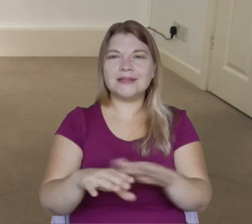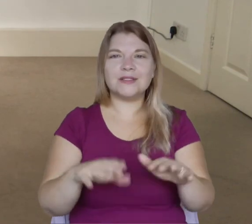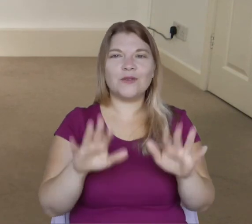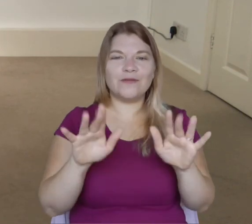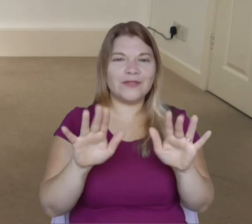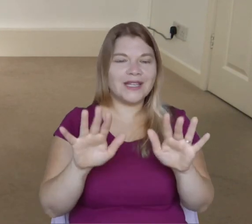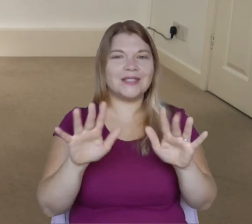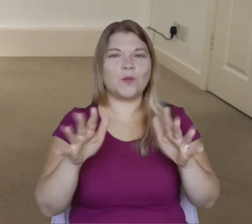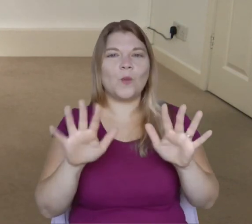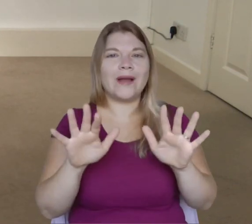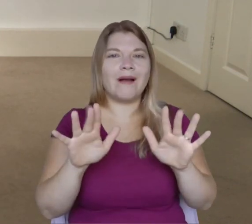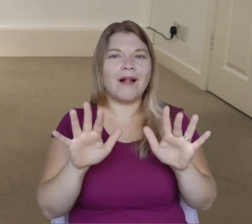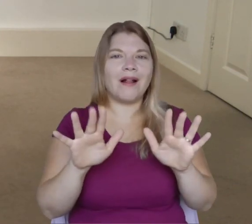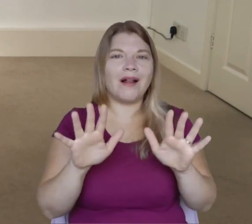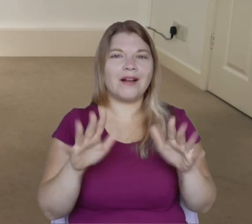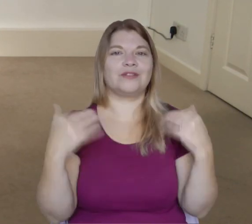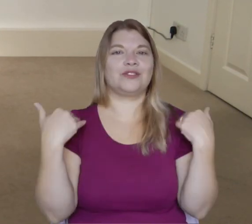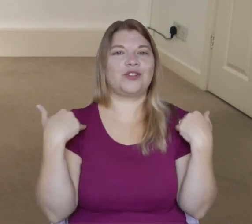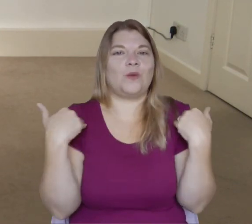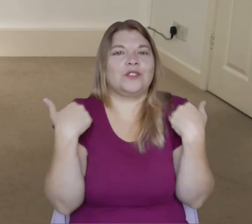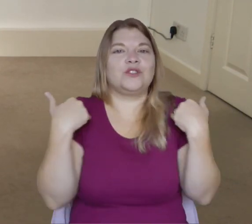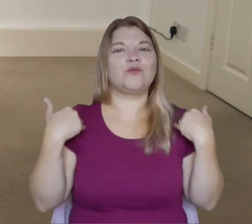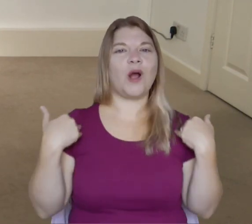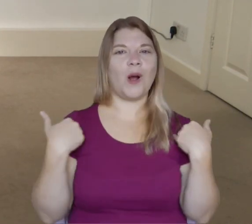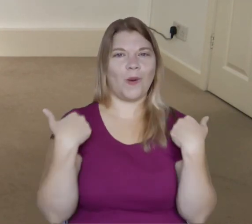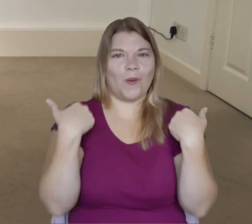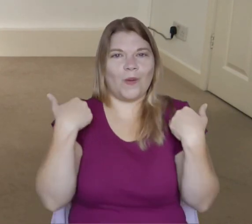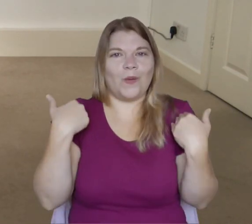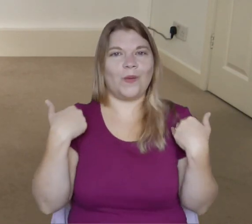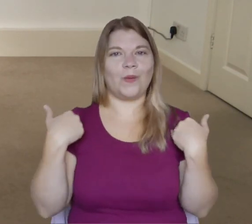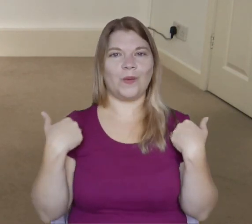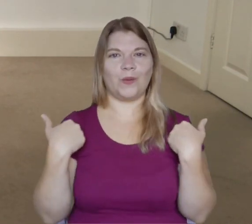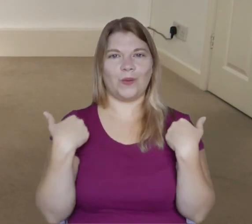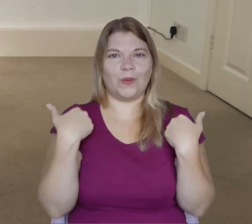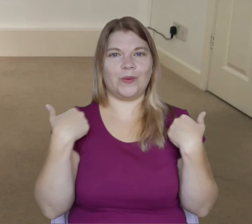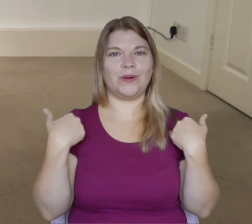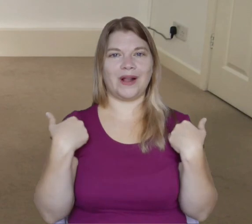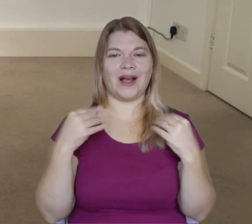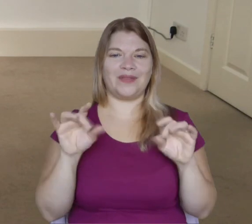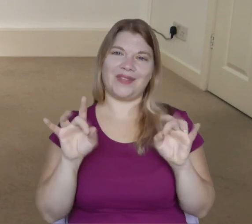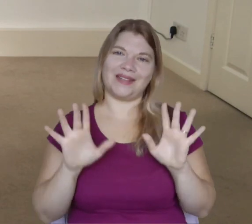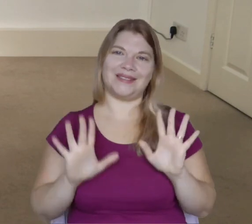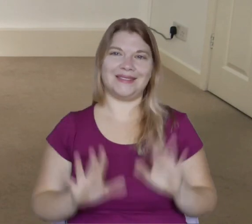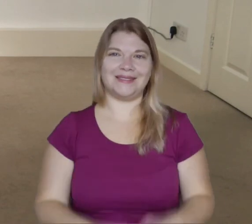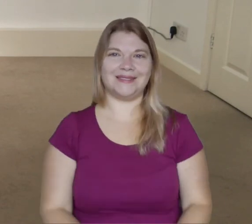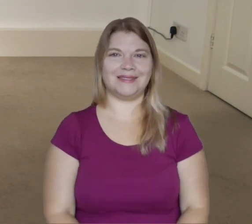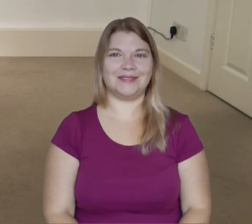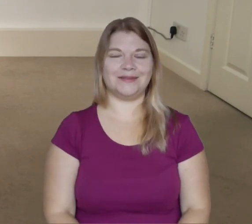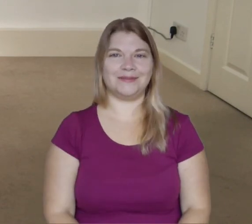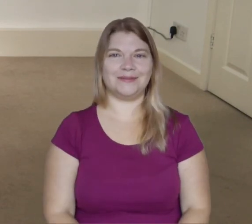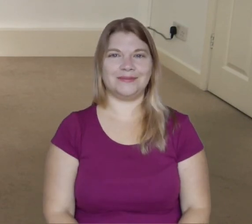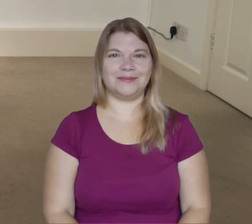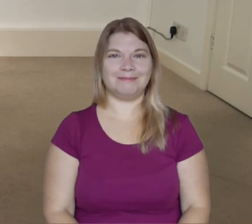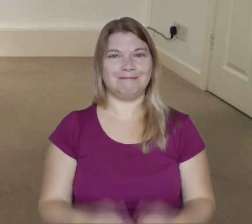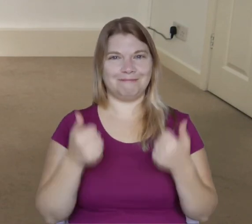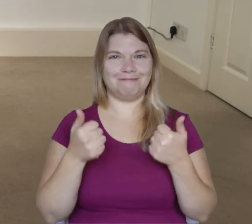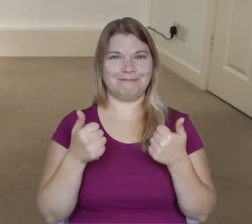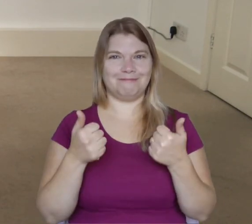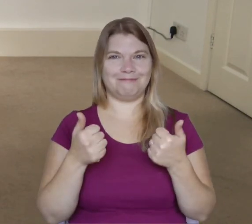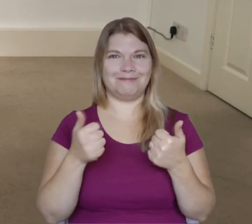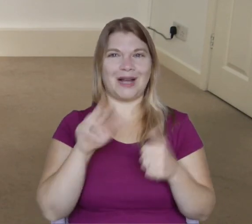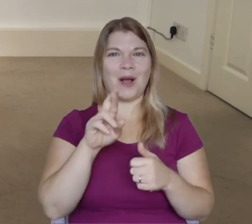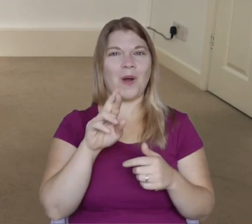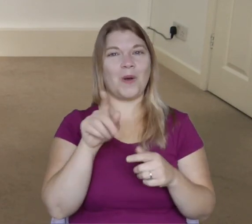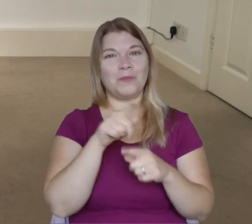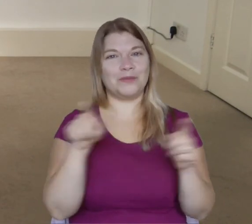Give your arms a little wiggle. Give your shoulders a little roll. And that's enough for today. Good stuff,